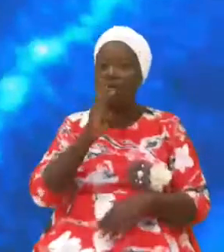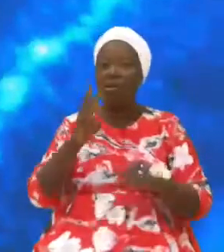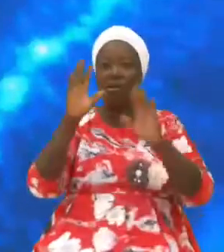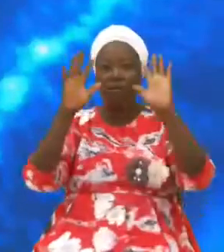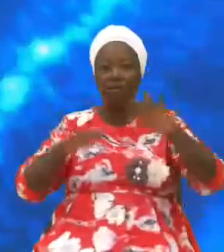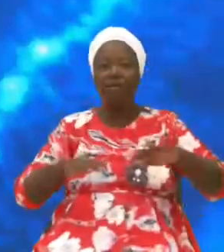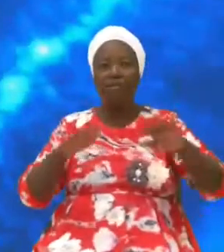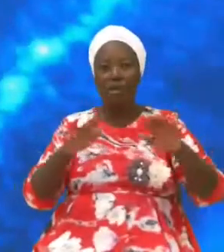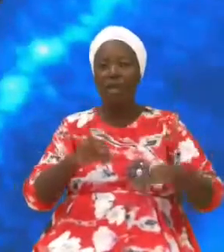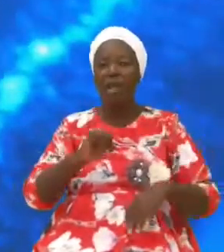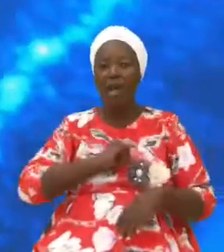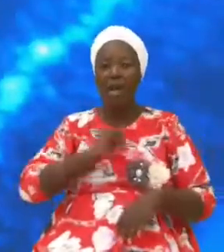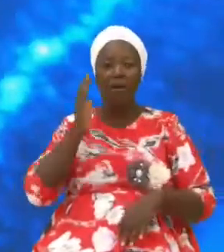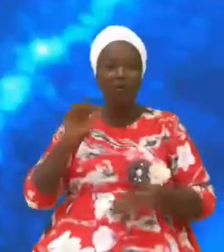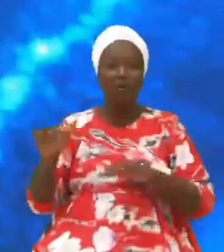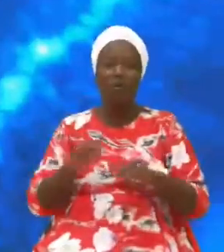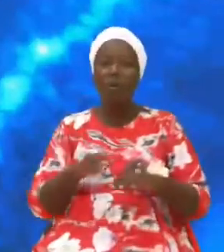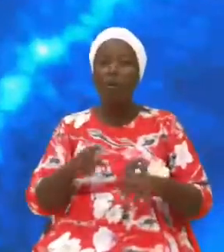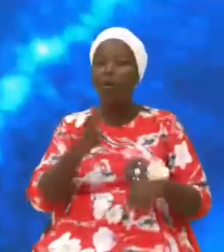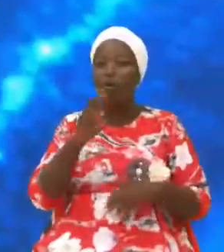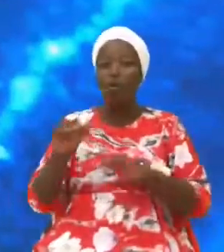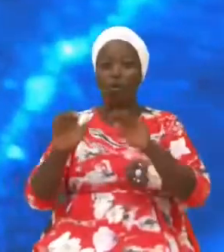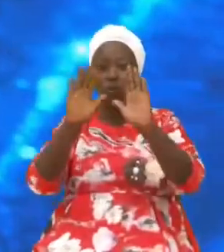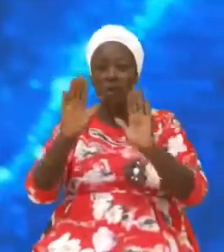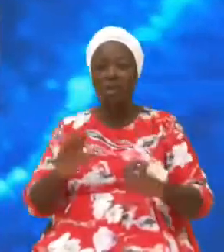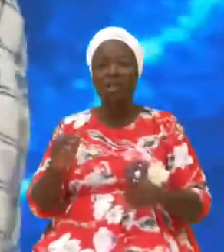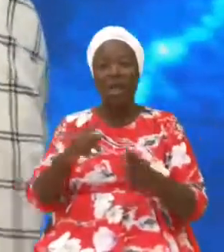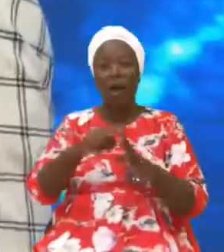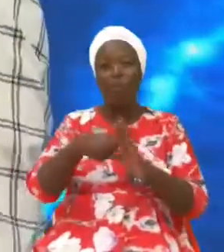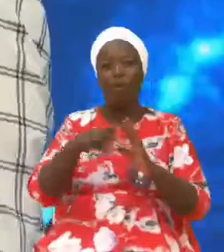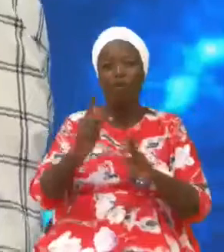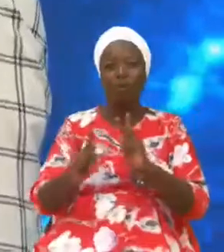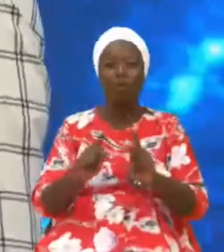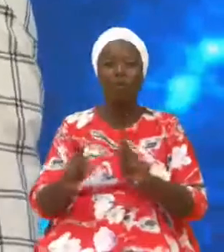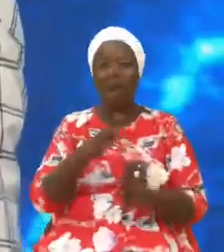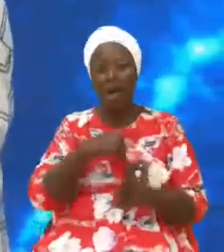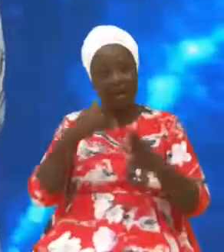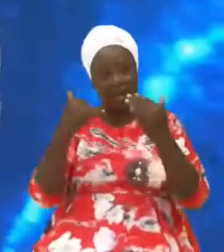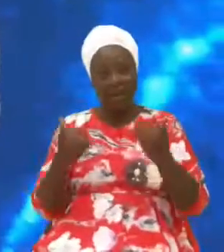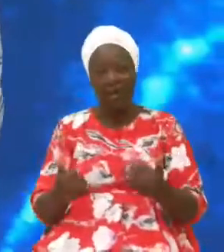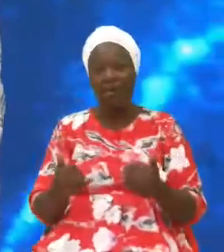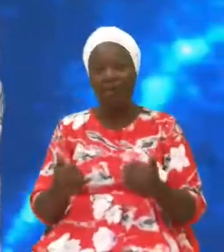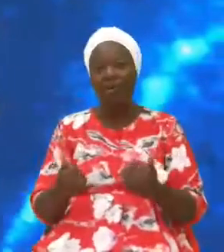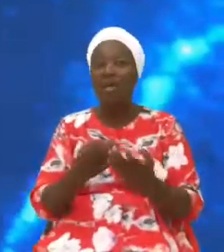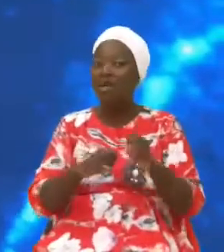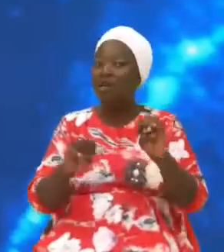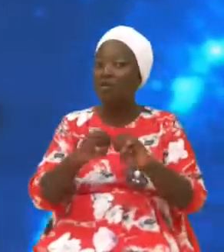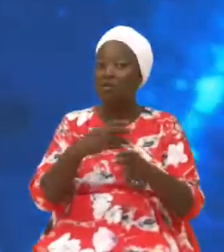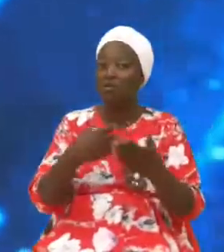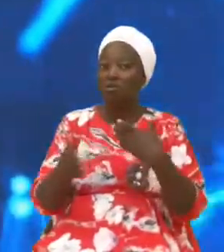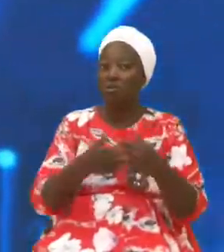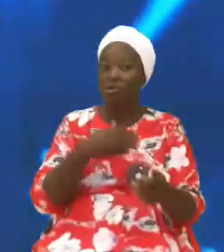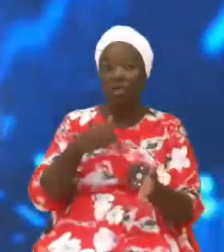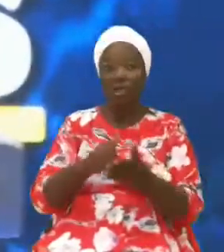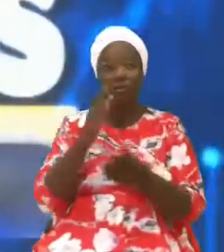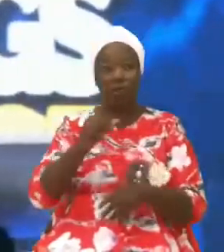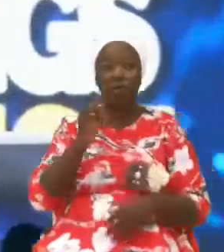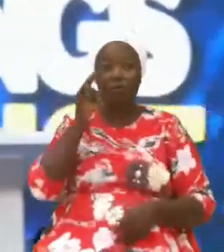clouds. I will send the rain. I will do wonders among the people. And